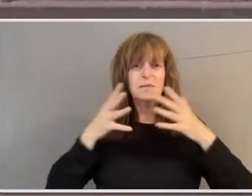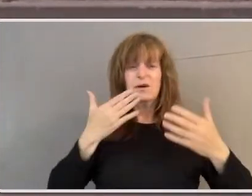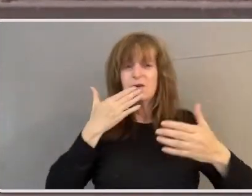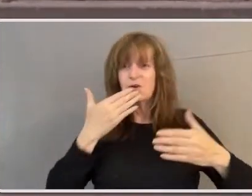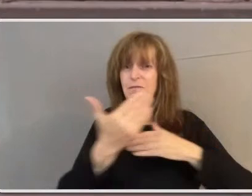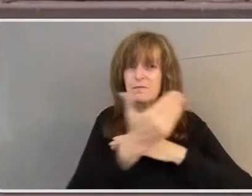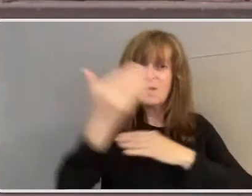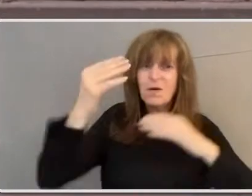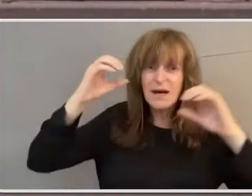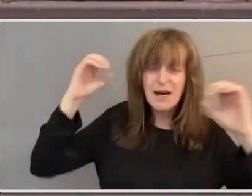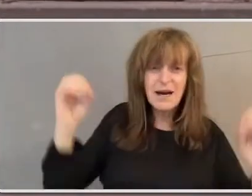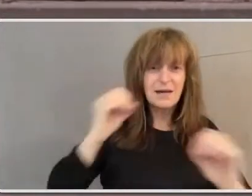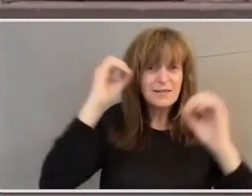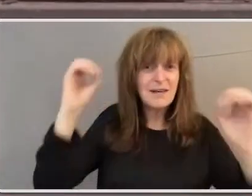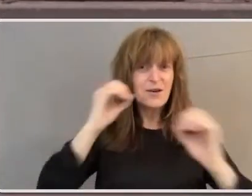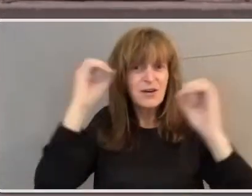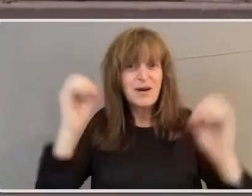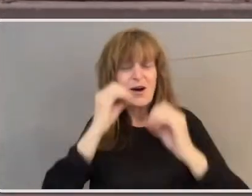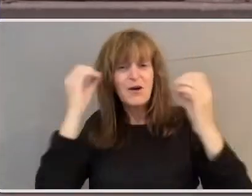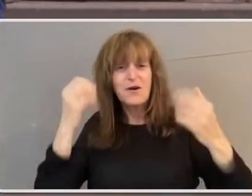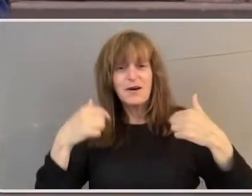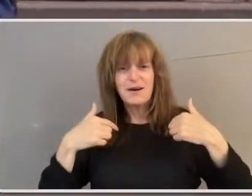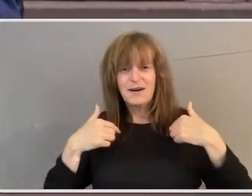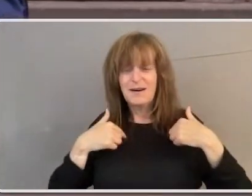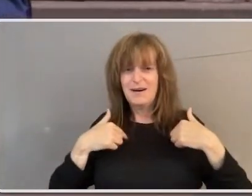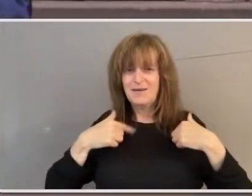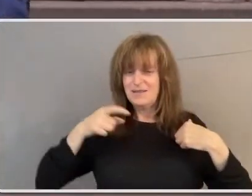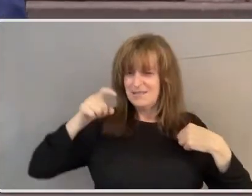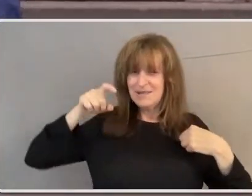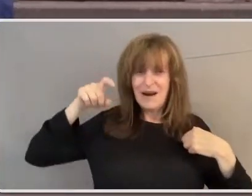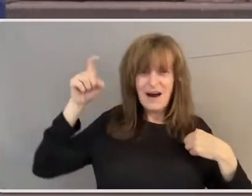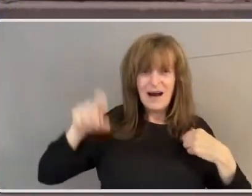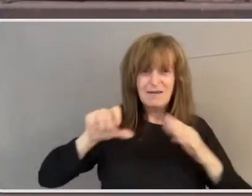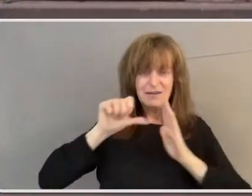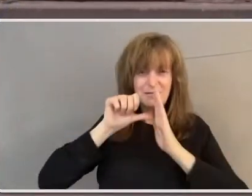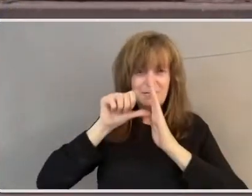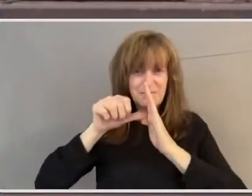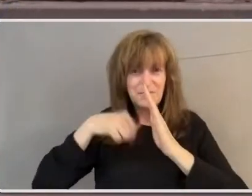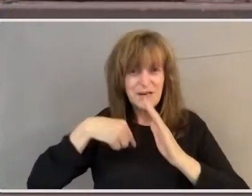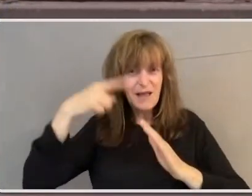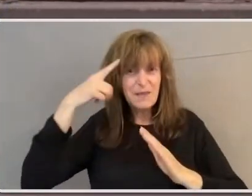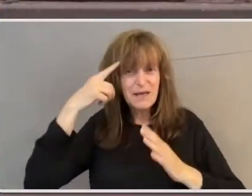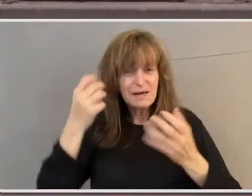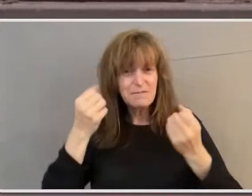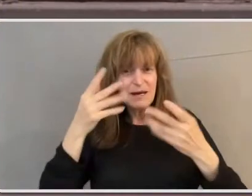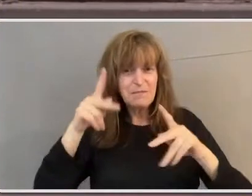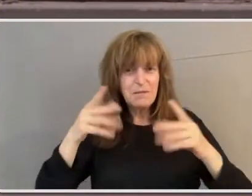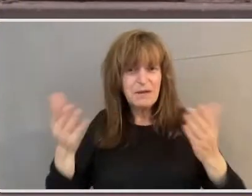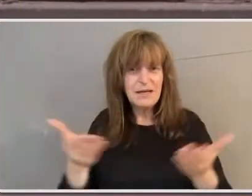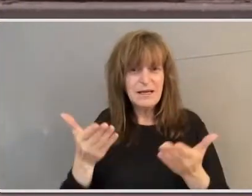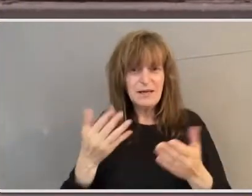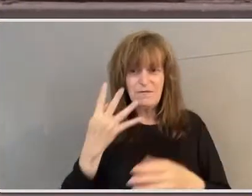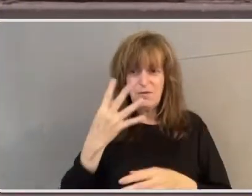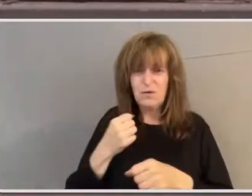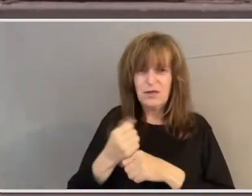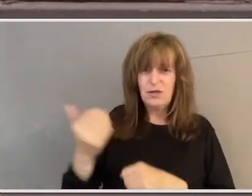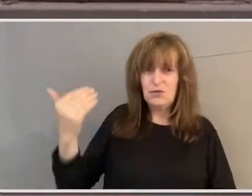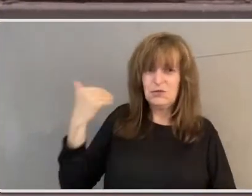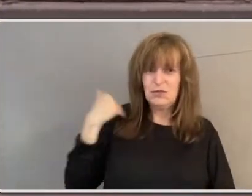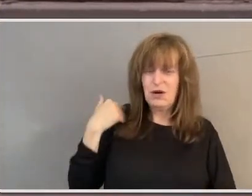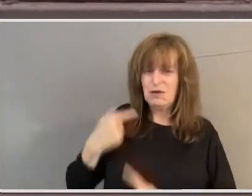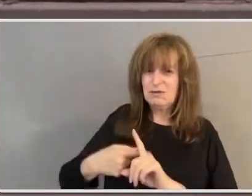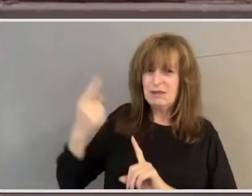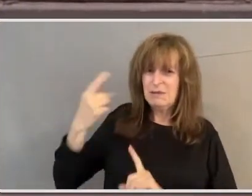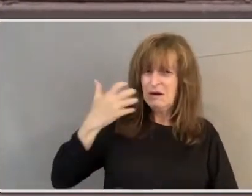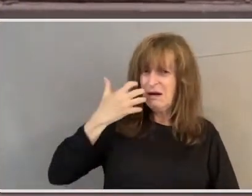to point out, I think a lot of you were here 4 years ago, and it was about 120 degrees, and thank goodness we have a little breeze,